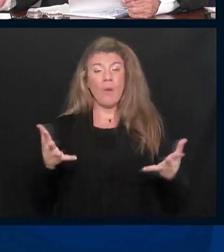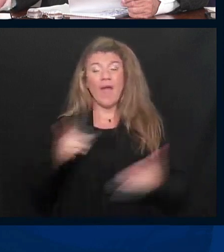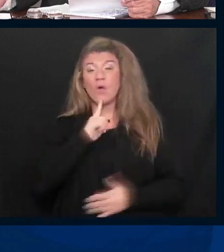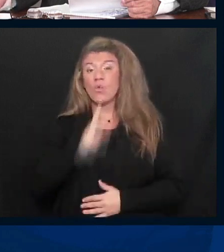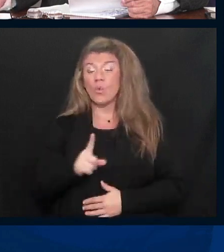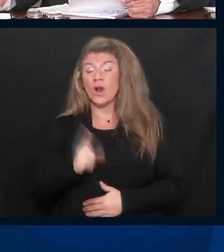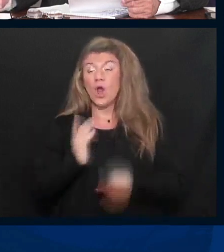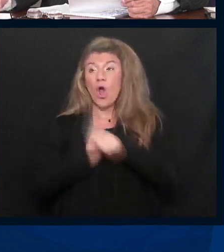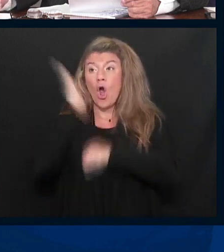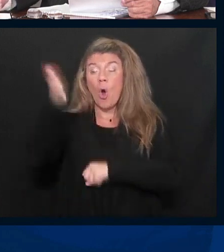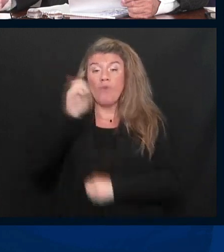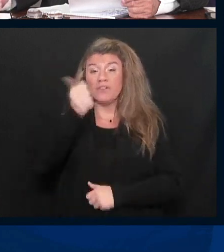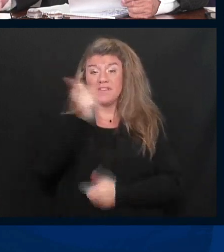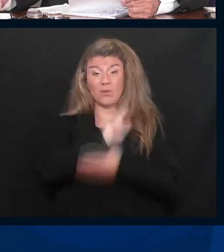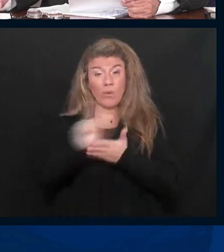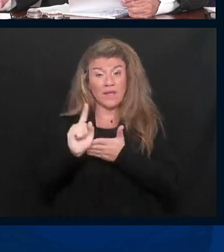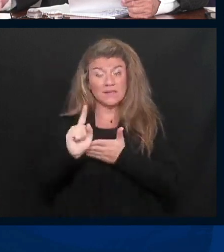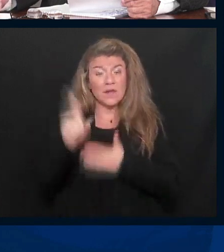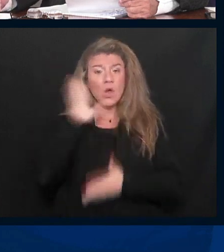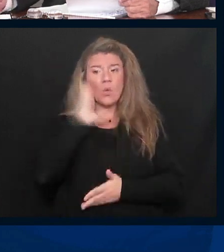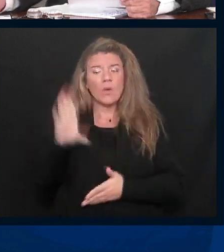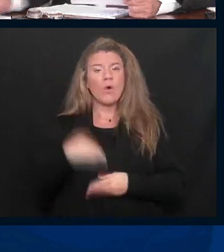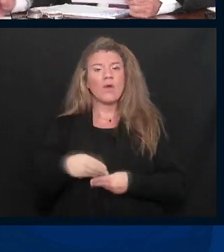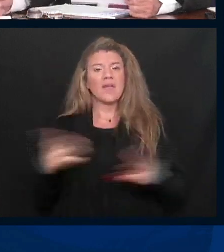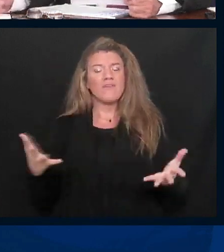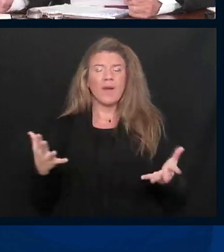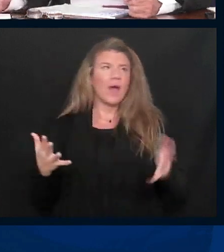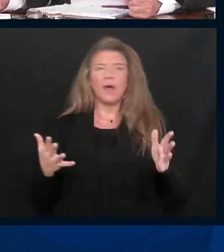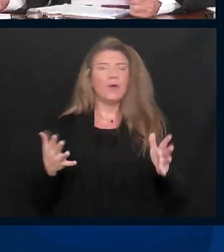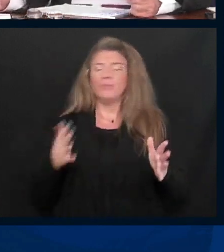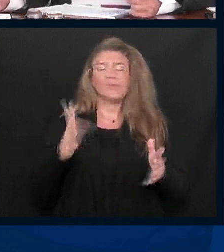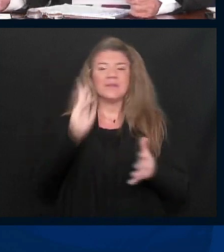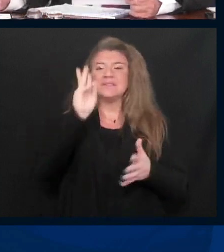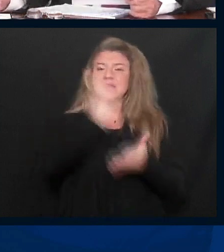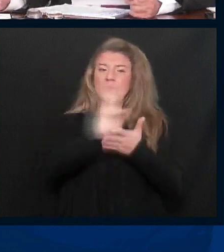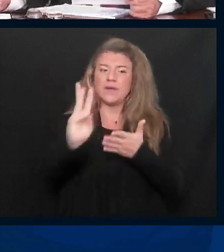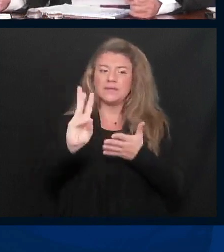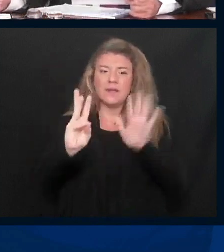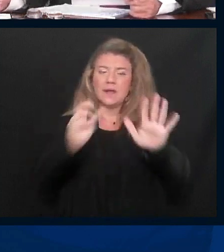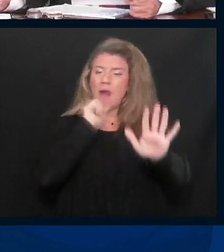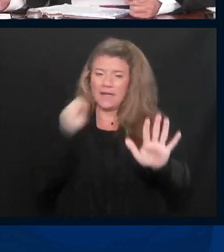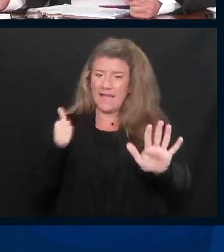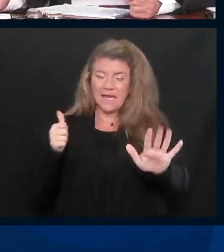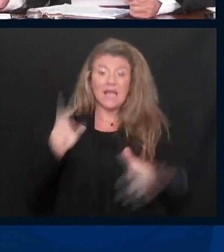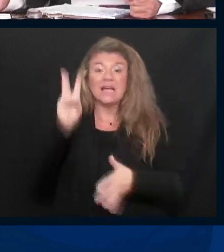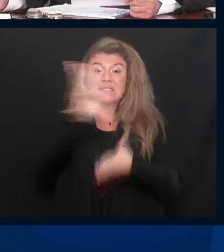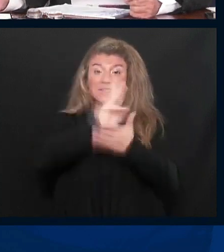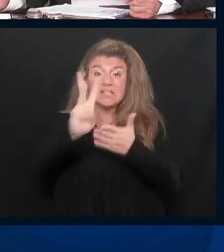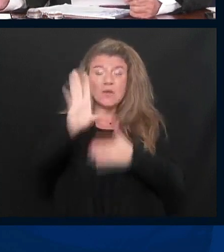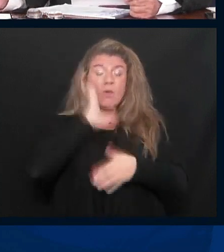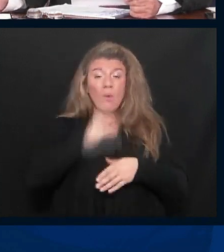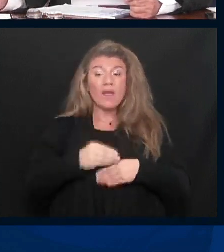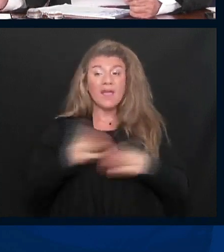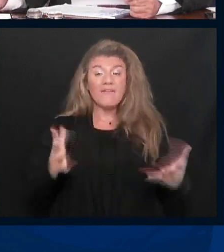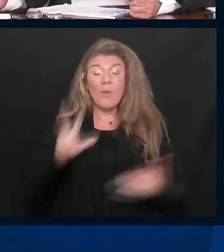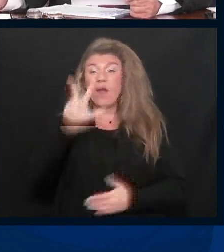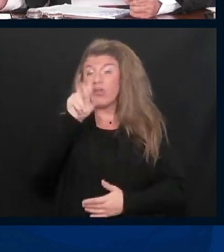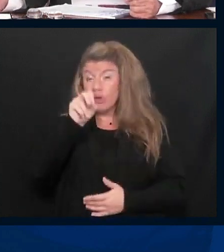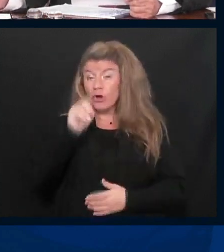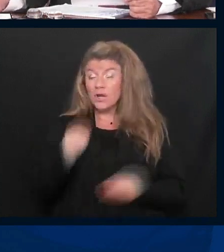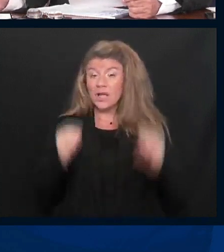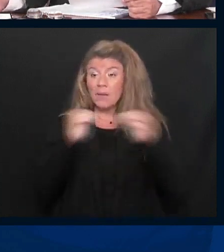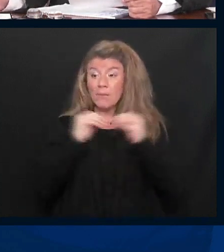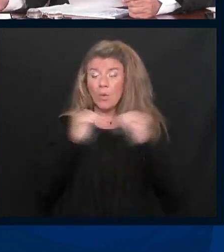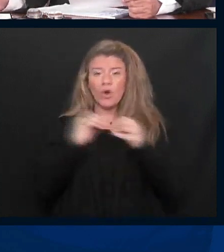over 10 weeks, we're going to give away, and it's 6 weeks, isn't it, Jordan? It's 6 weeks, I'm sorry. We're going to give away 30 more